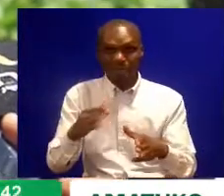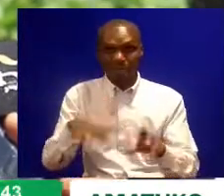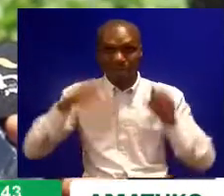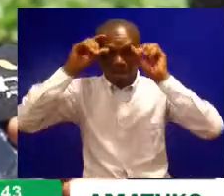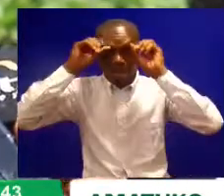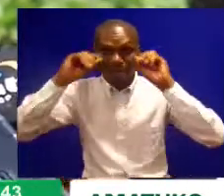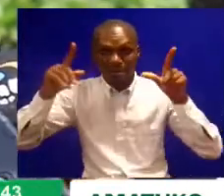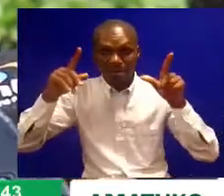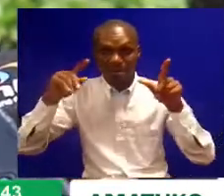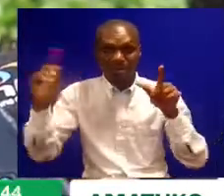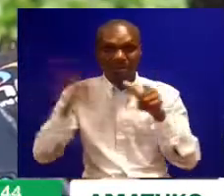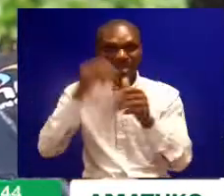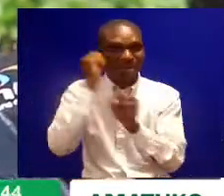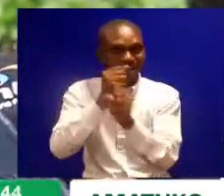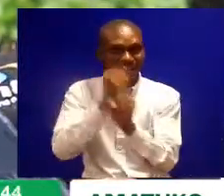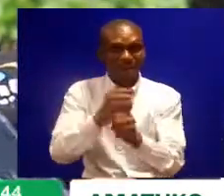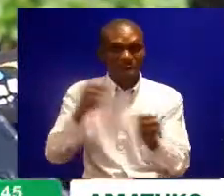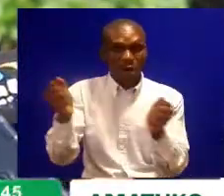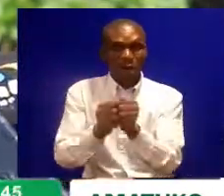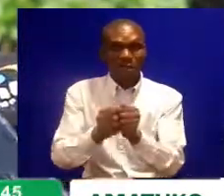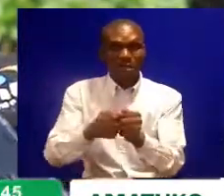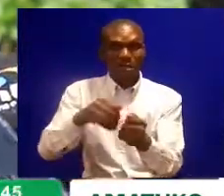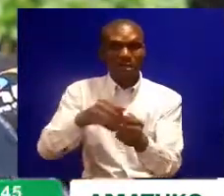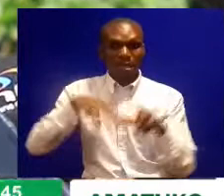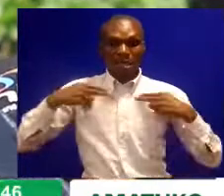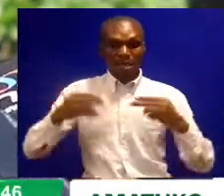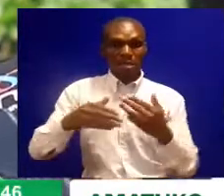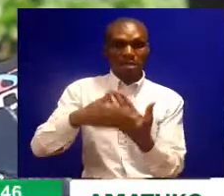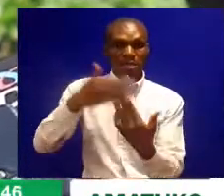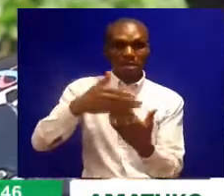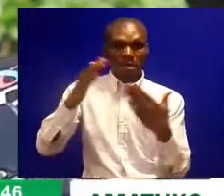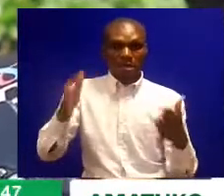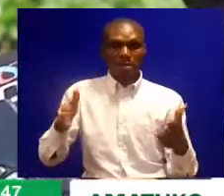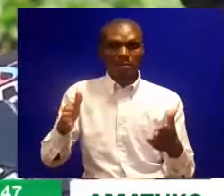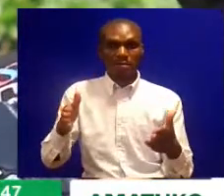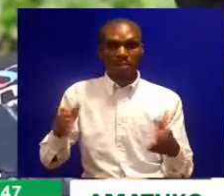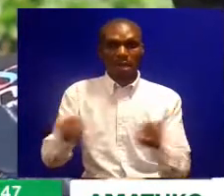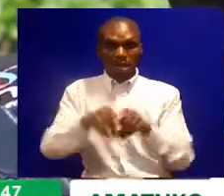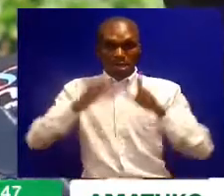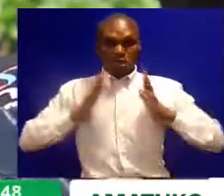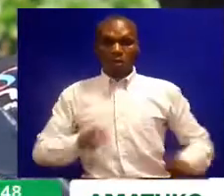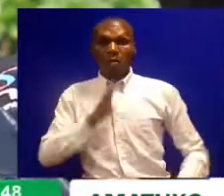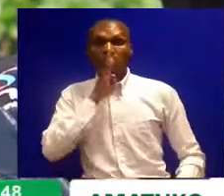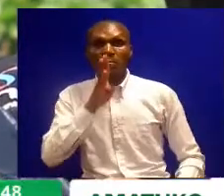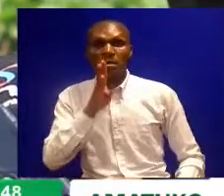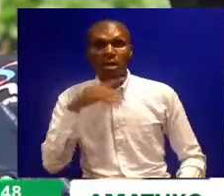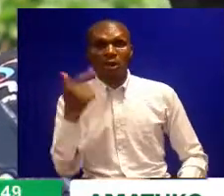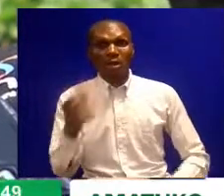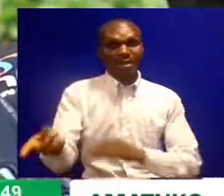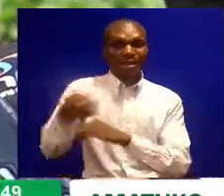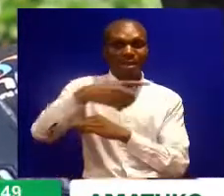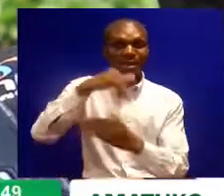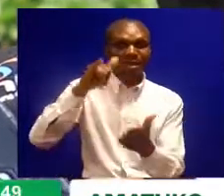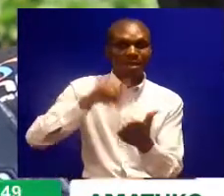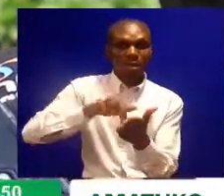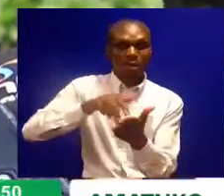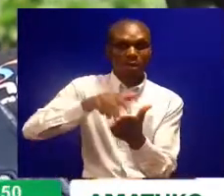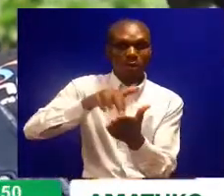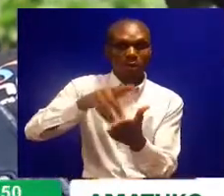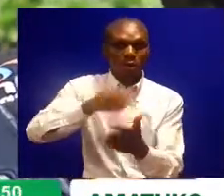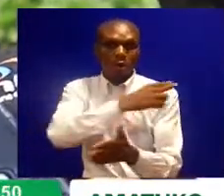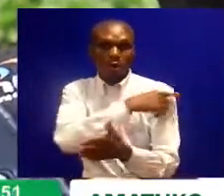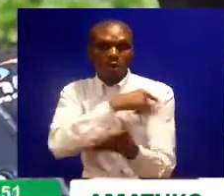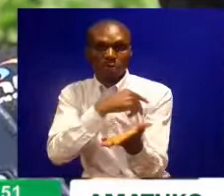and deal with its healthcare workers as human beings, that is the day we will walk into those